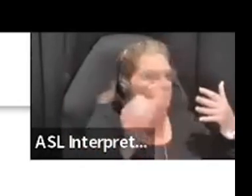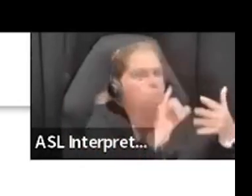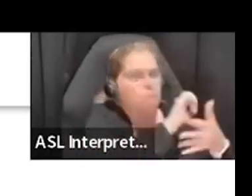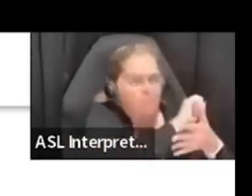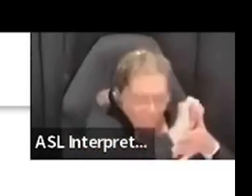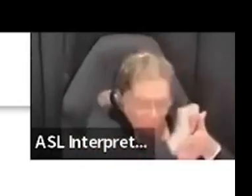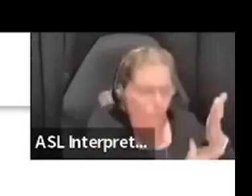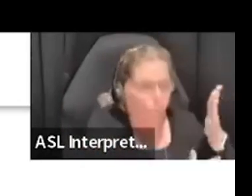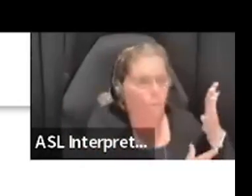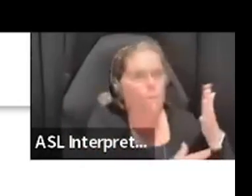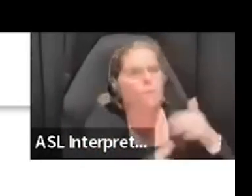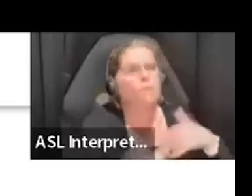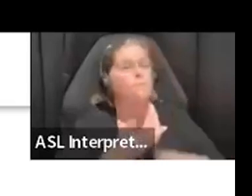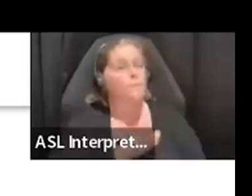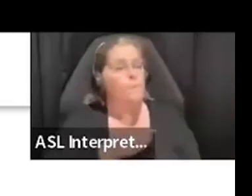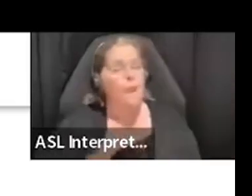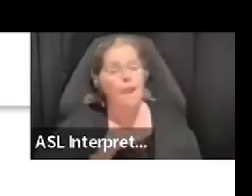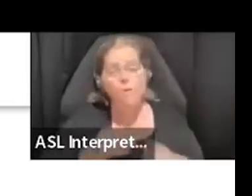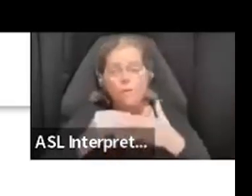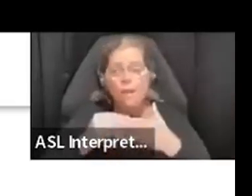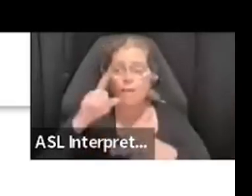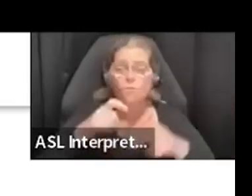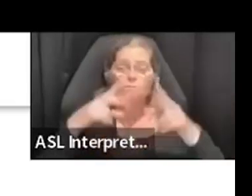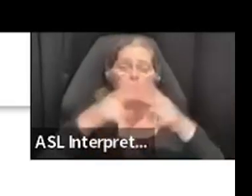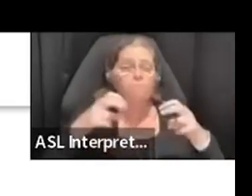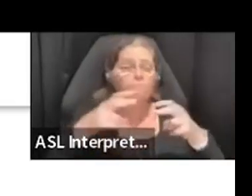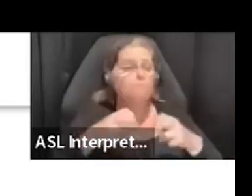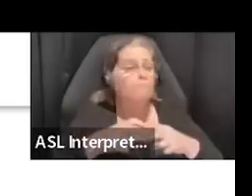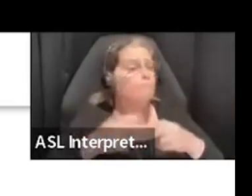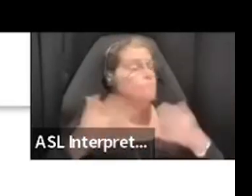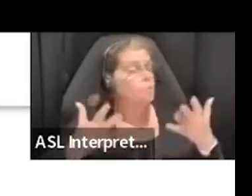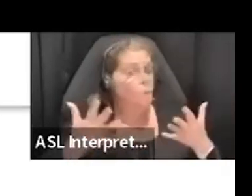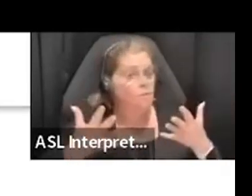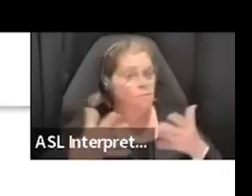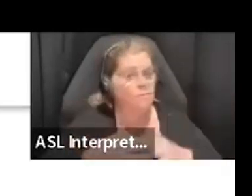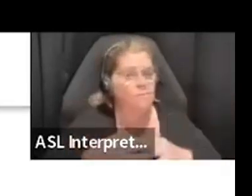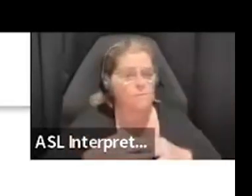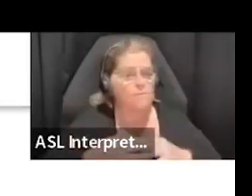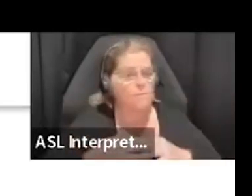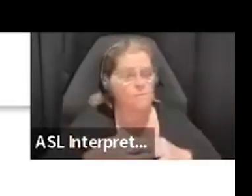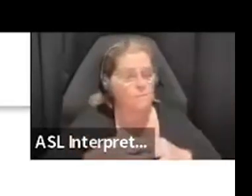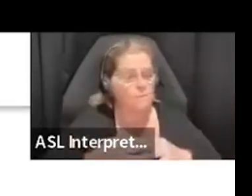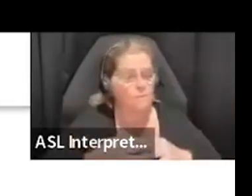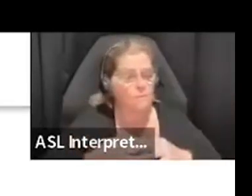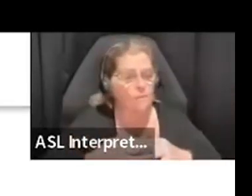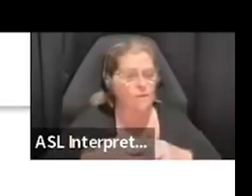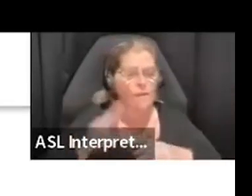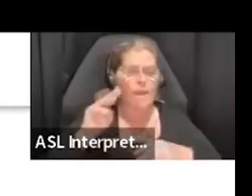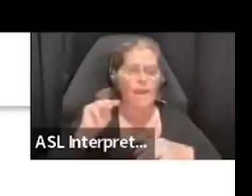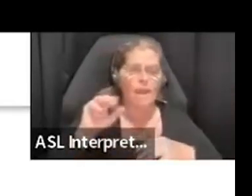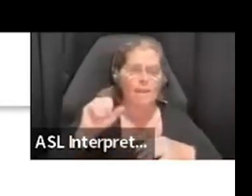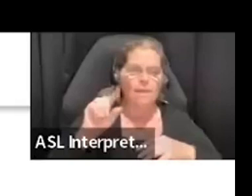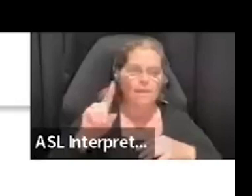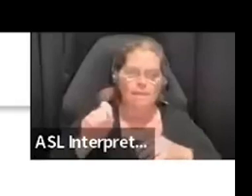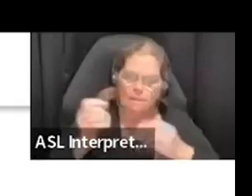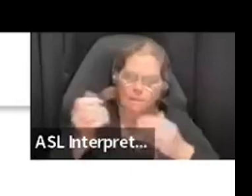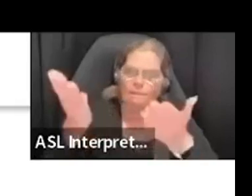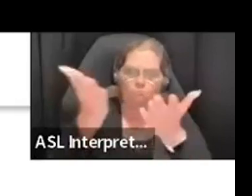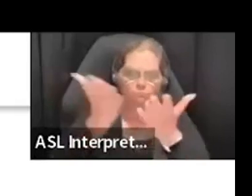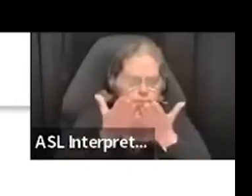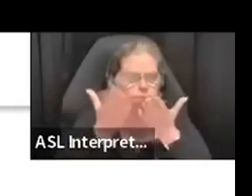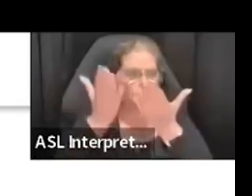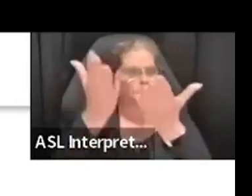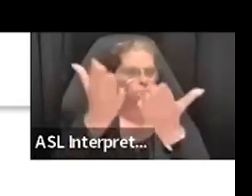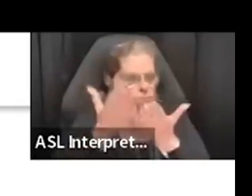our guidance, we have to look at, first and foremost, what's coming out of Maryland State Department of Education.